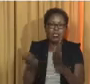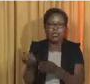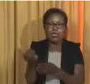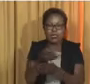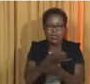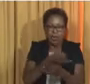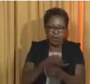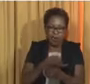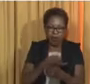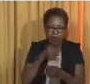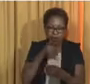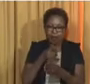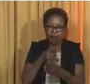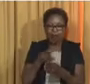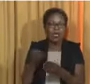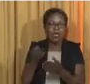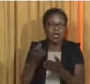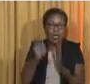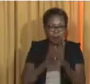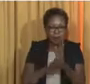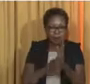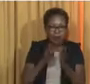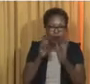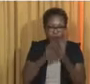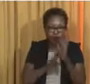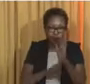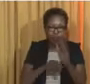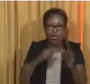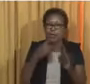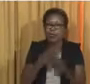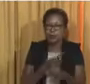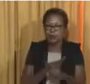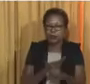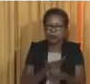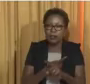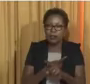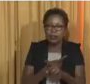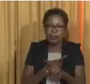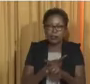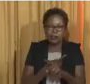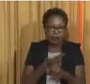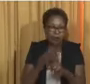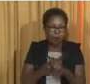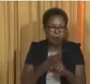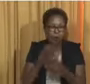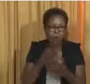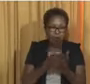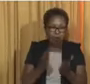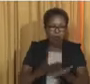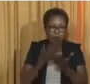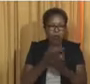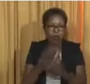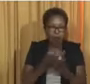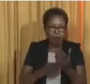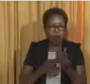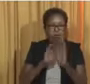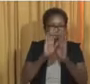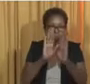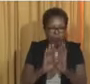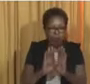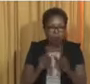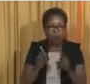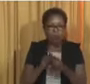model, amendment rules vary with provisions that are core to fundamental to constitutional systems being